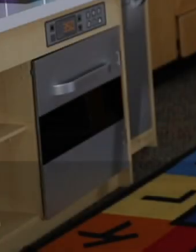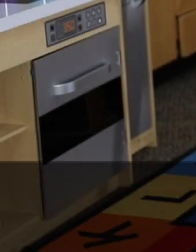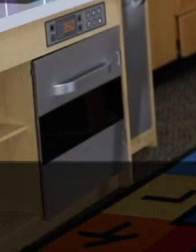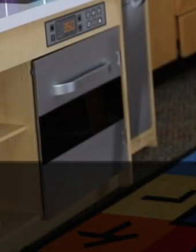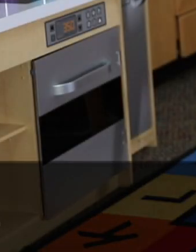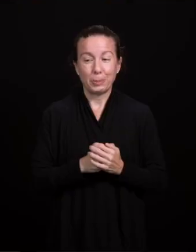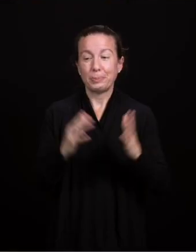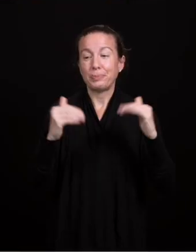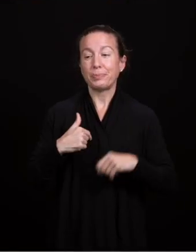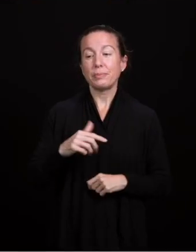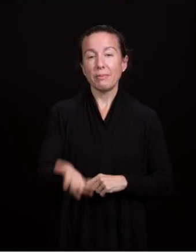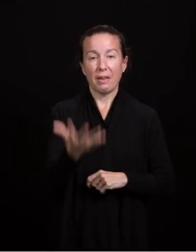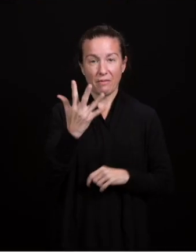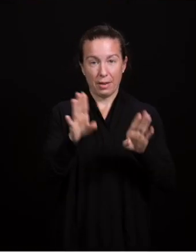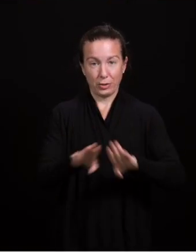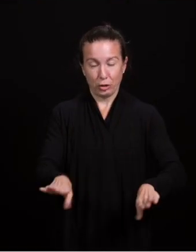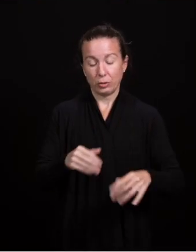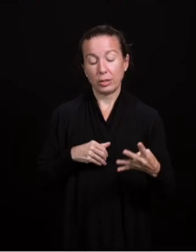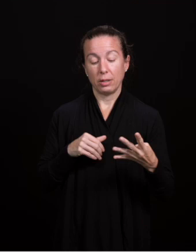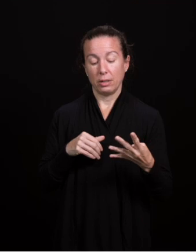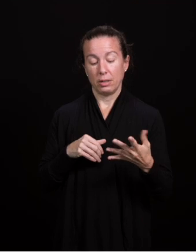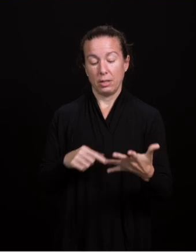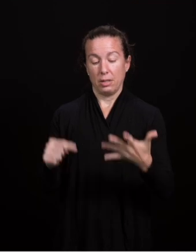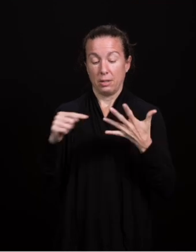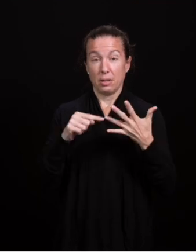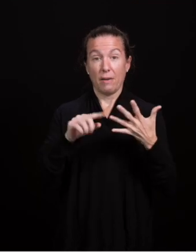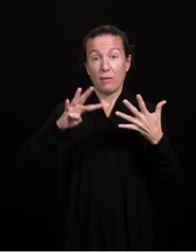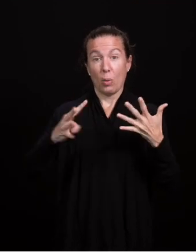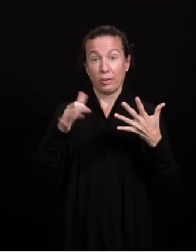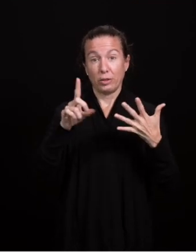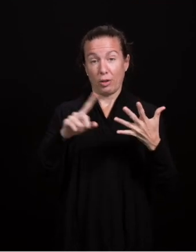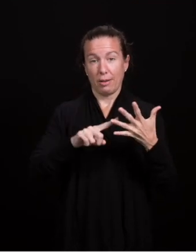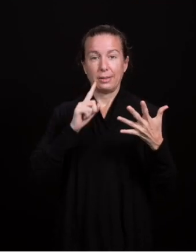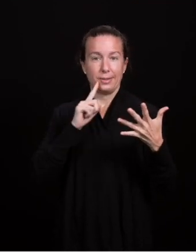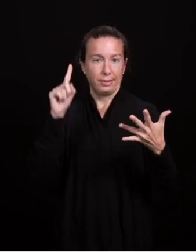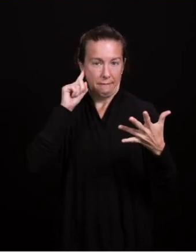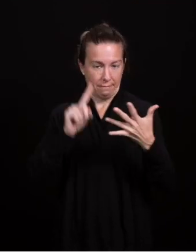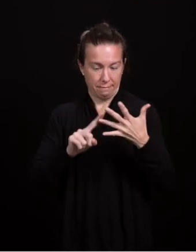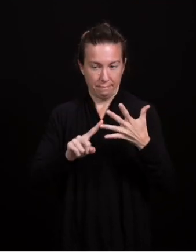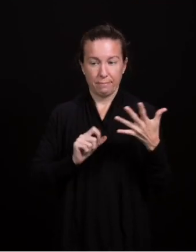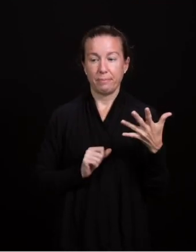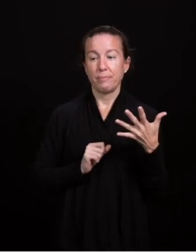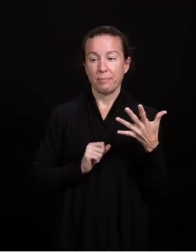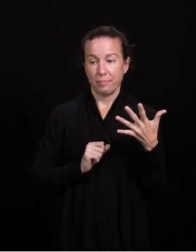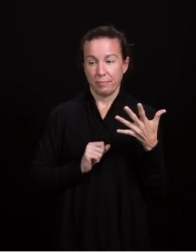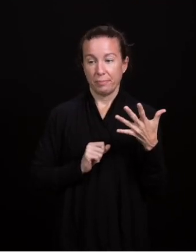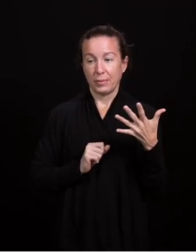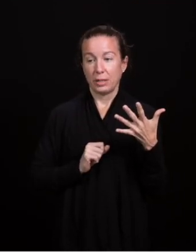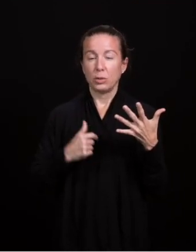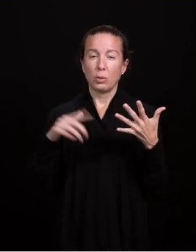I have 5 children. My 4th child is significantly deaf. And so I was in